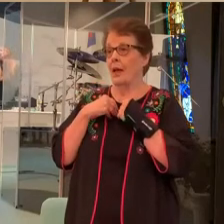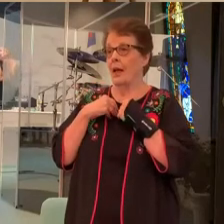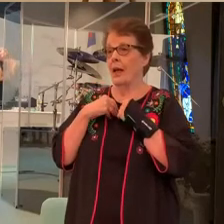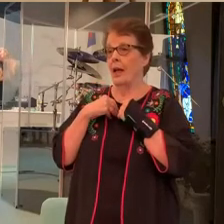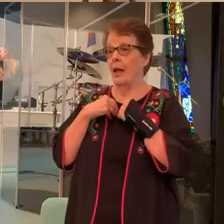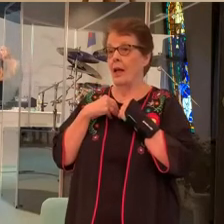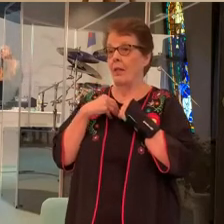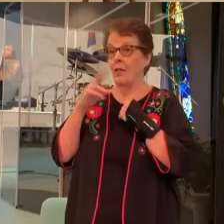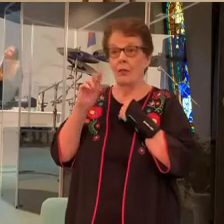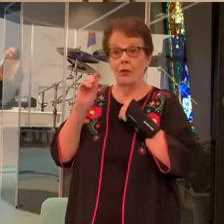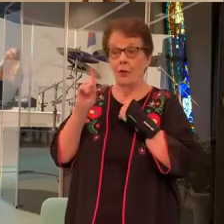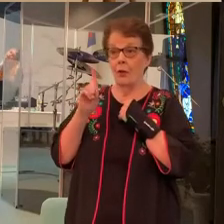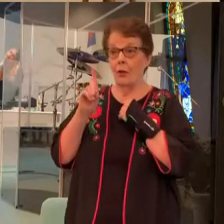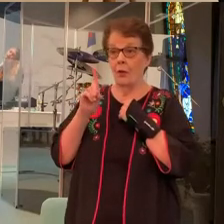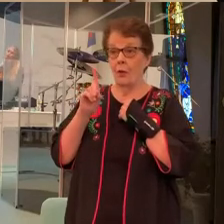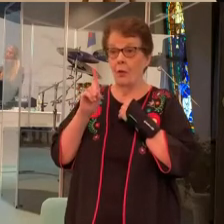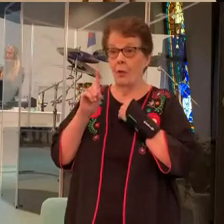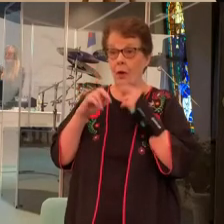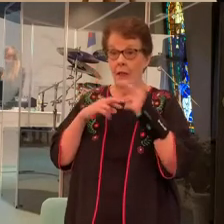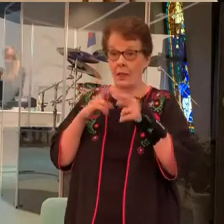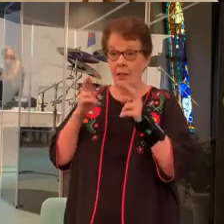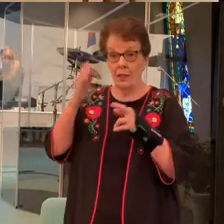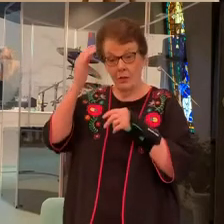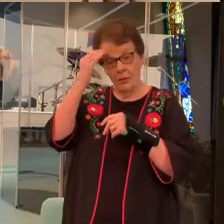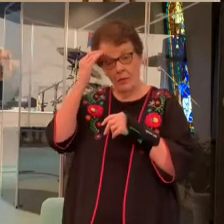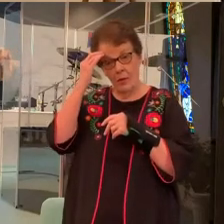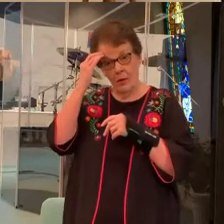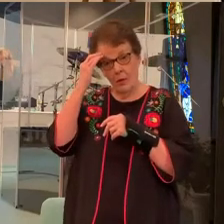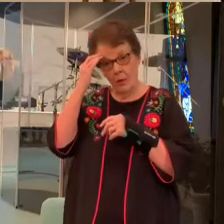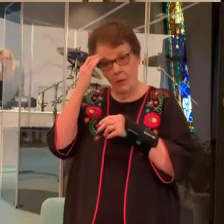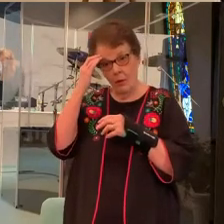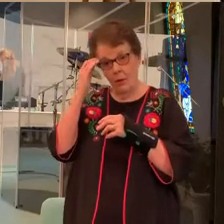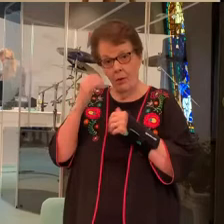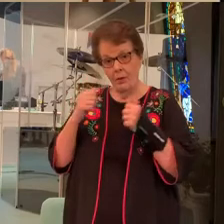knows. I want to challenge you with two things.